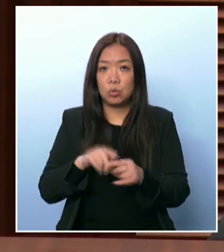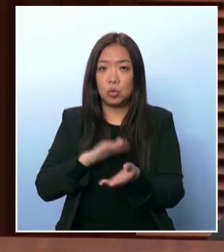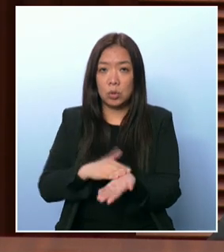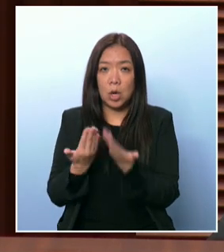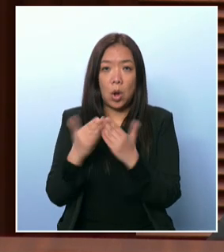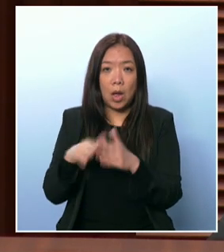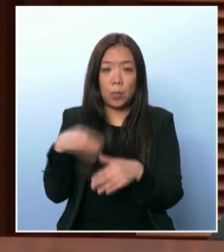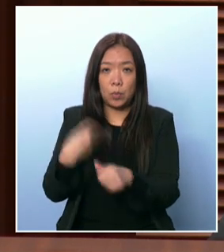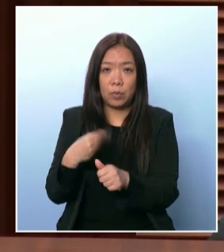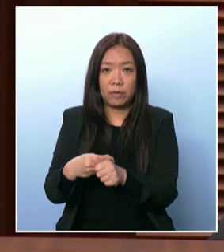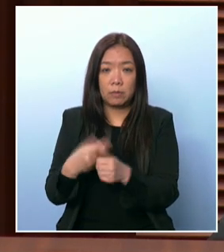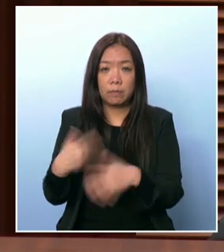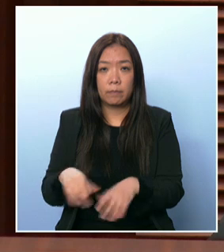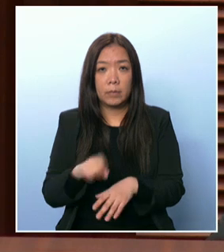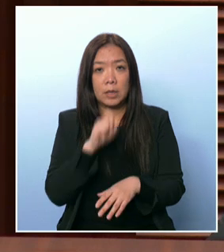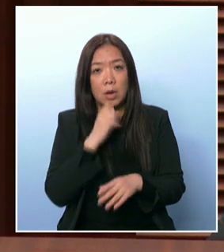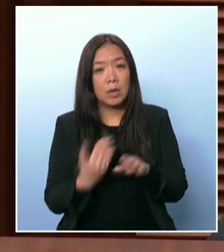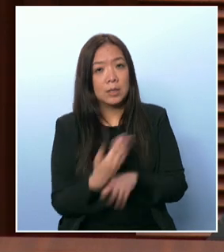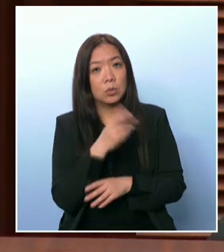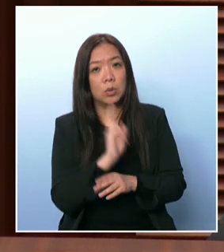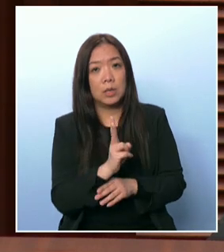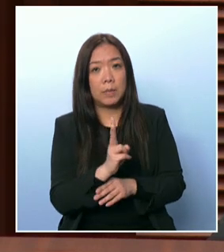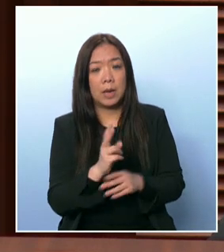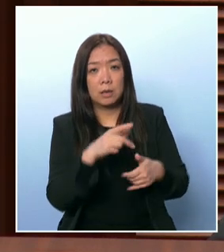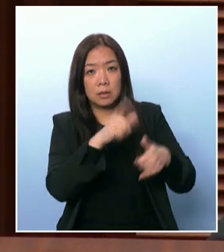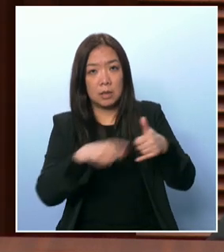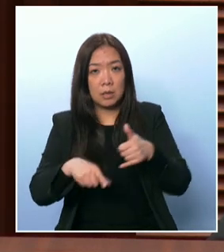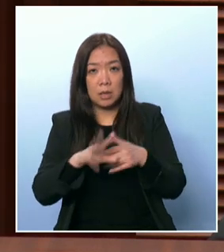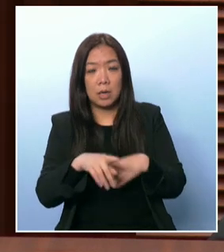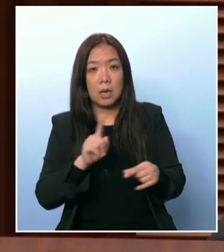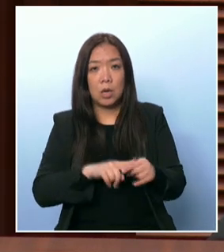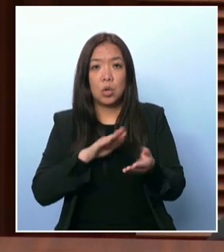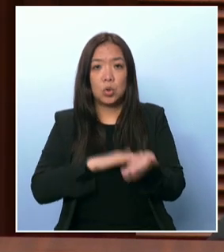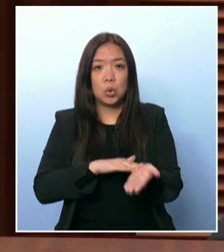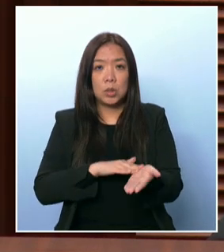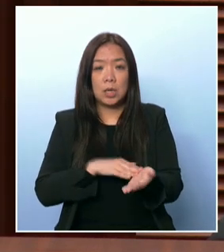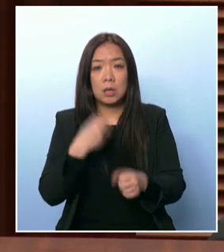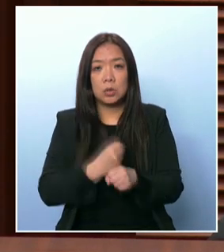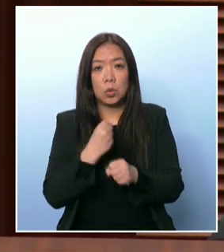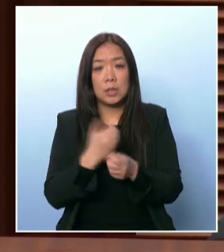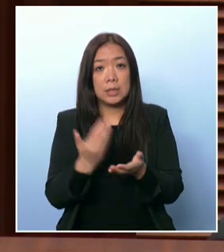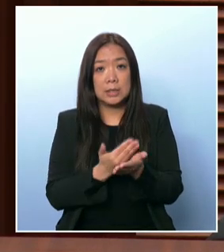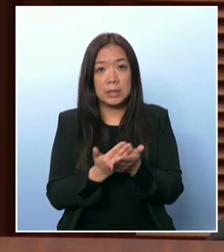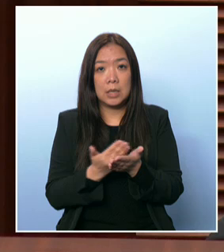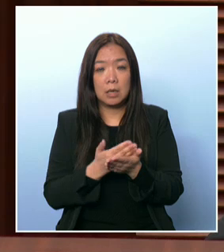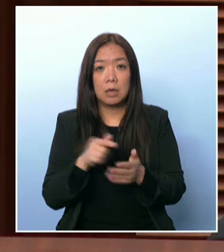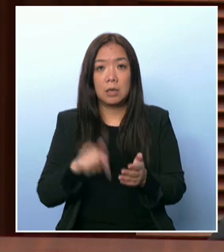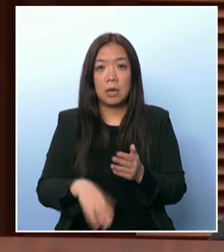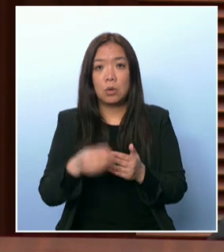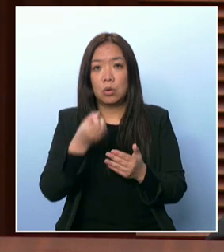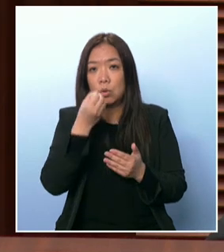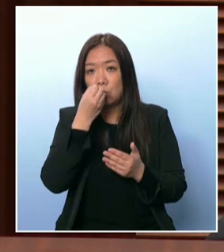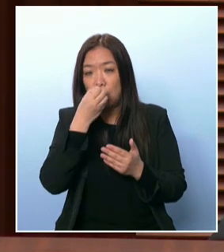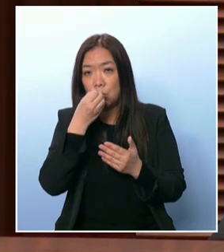have, some 80 were trained up by our own medical schools, and there are 200 CM practitioners